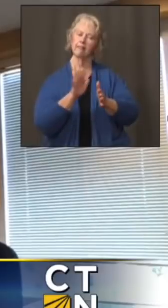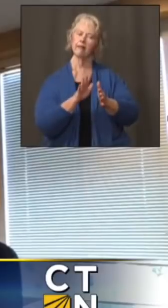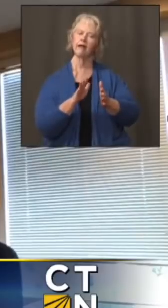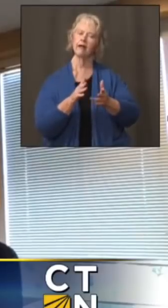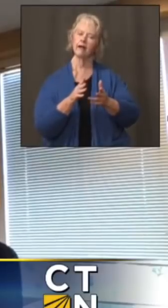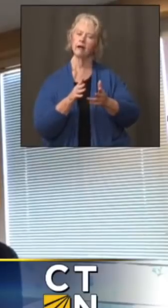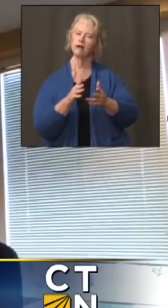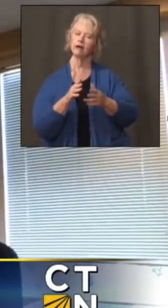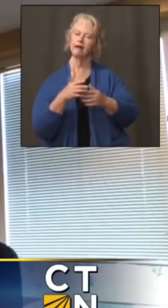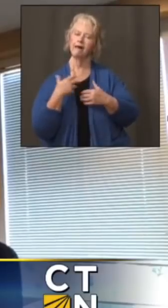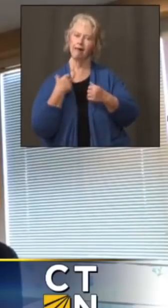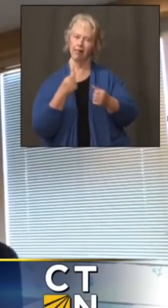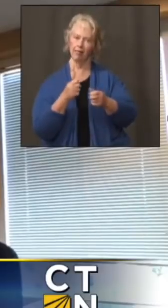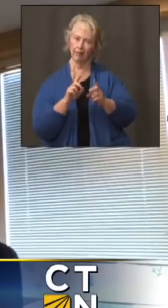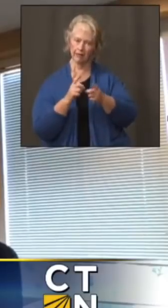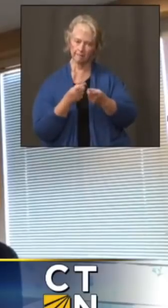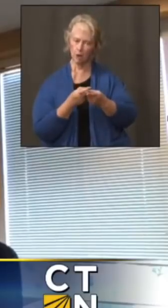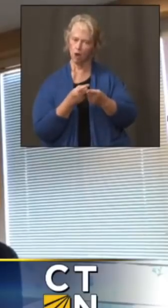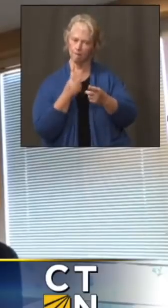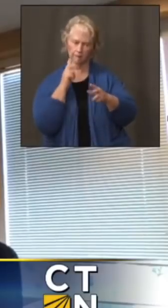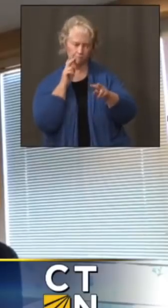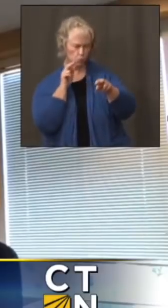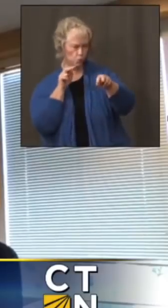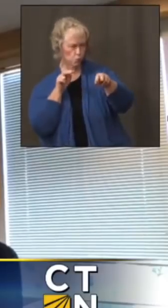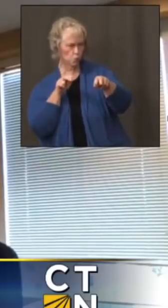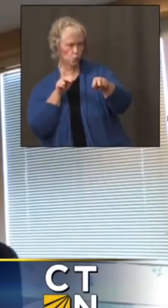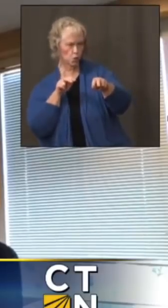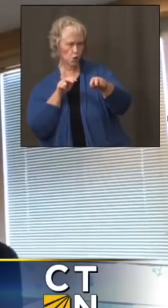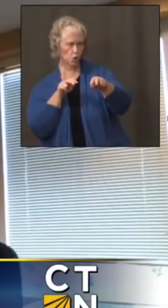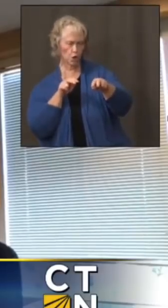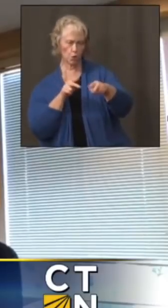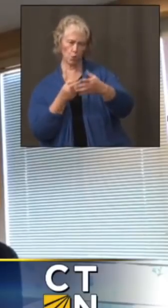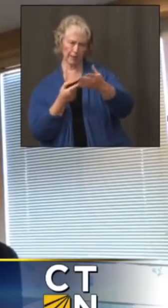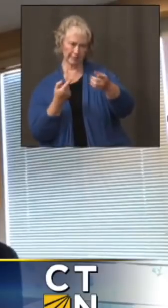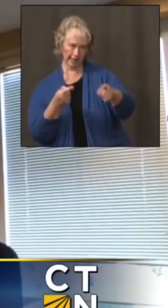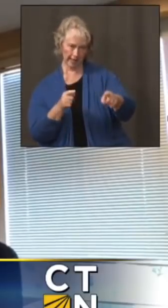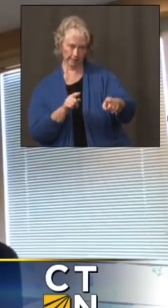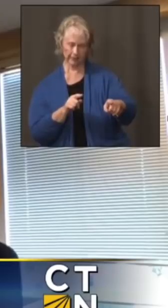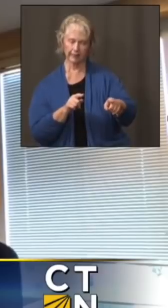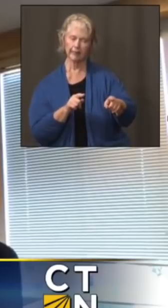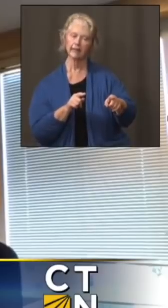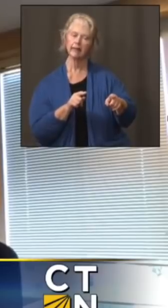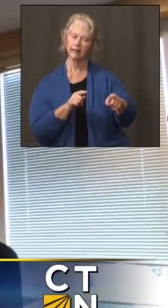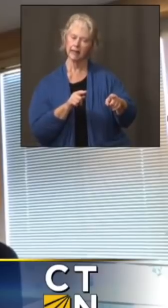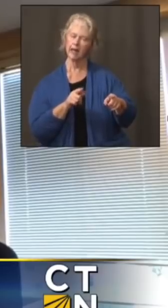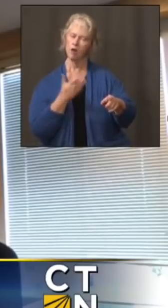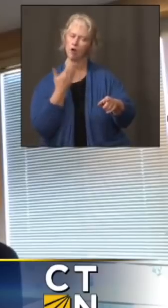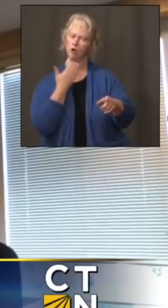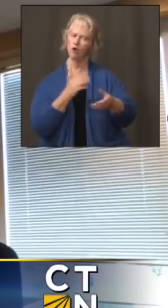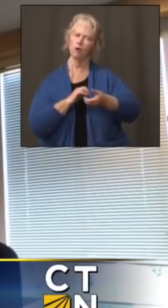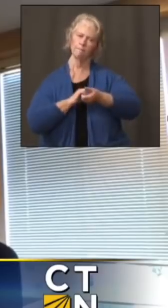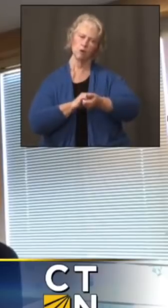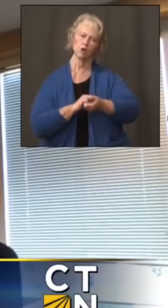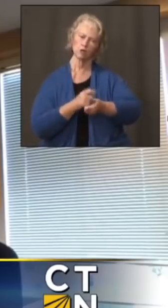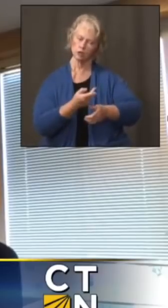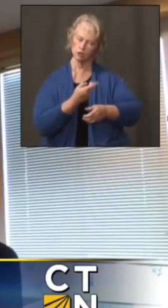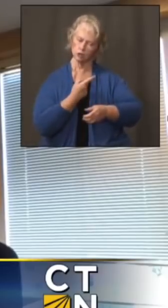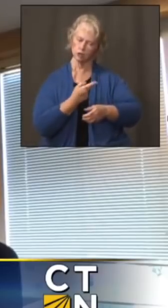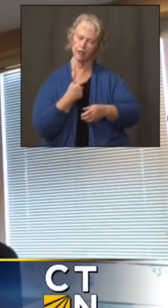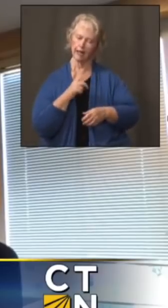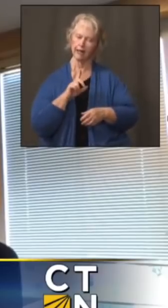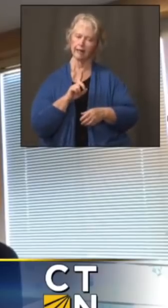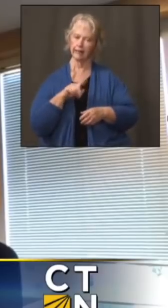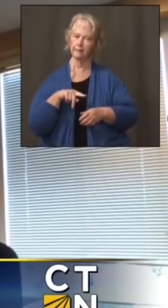local health department for really keeping a close eye on what's going on in the town, and a really strong partnership with us at